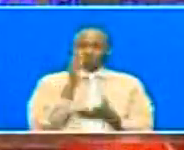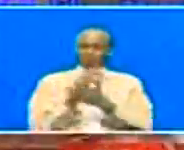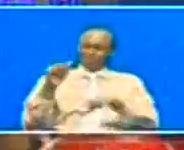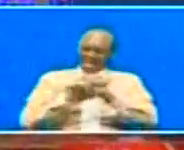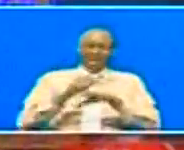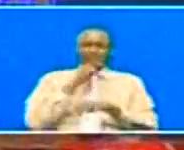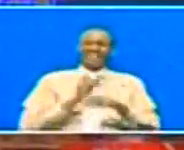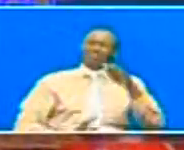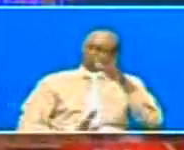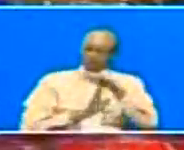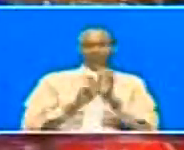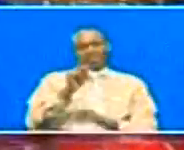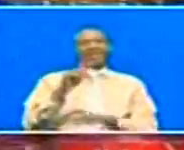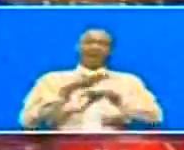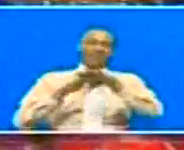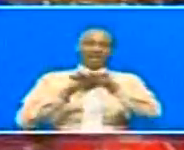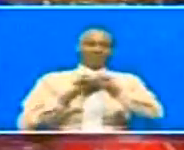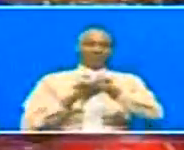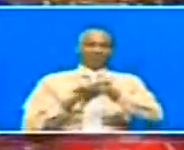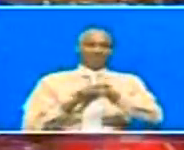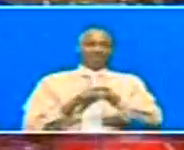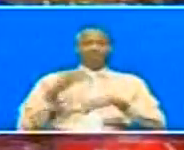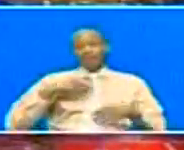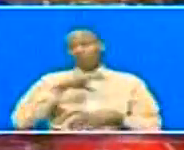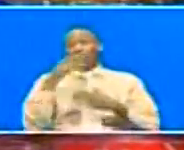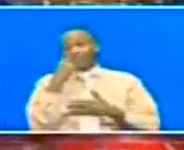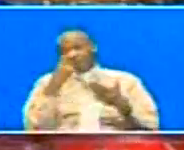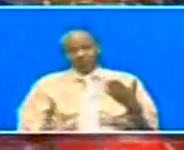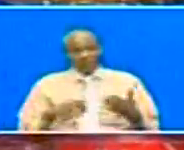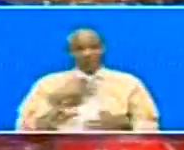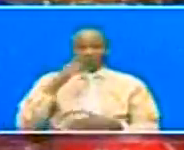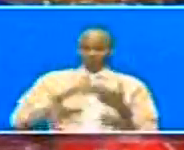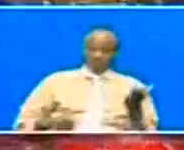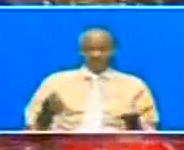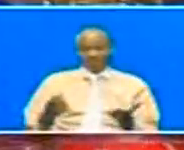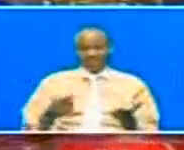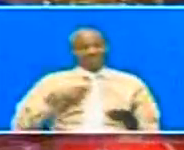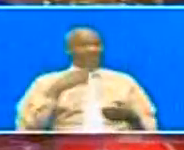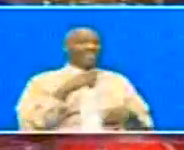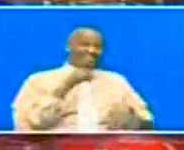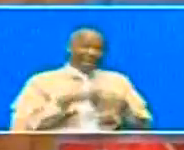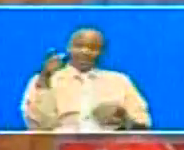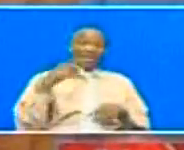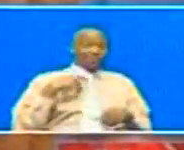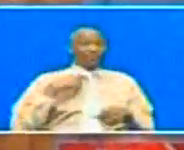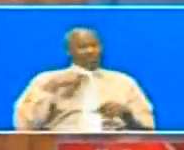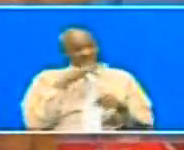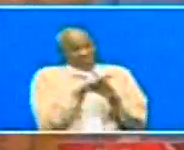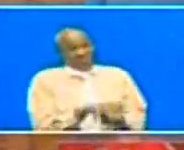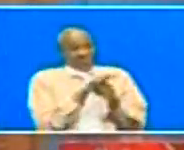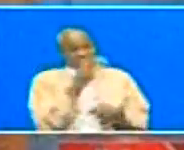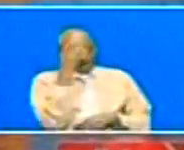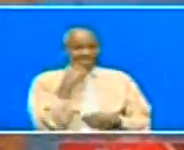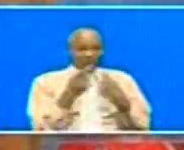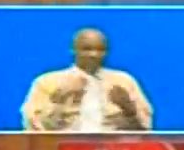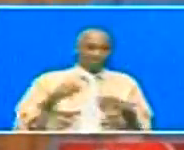in black. Where did that phrase come from? Because everybody used to feel intimidated during those days because they used to